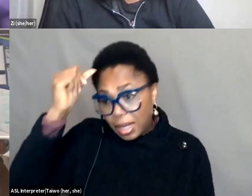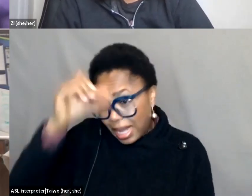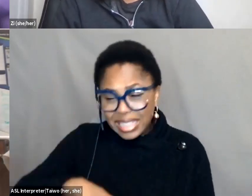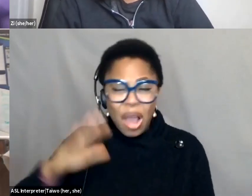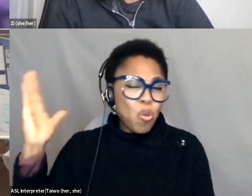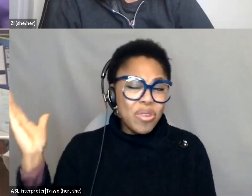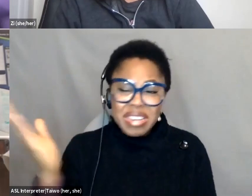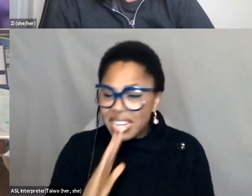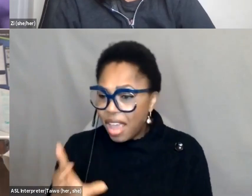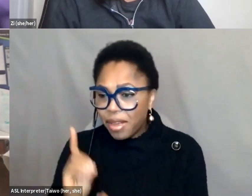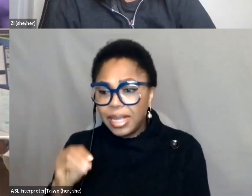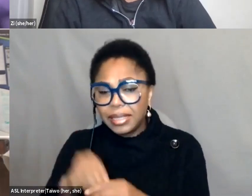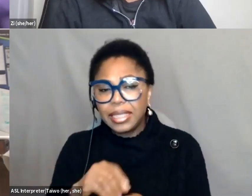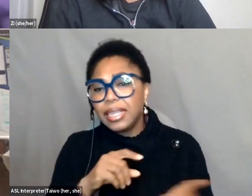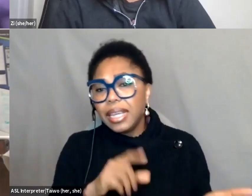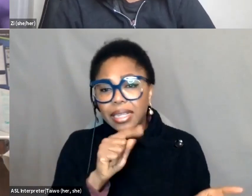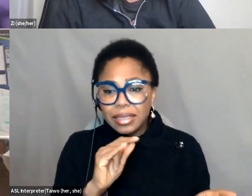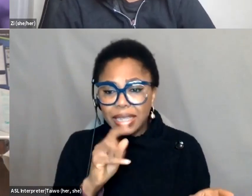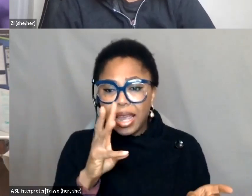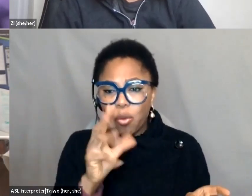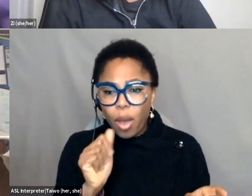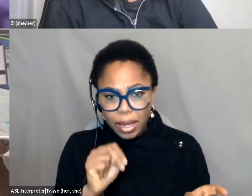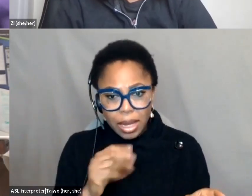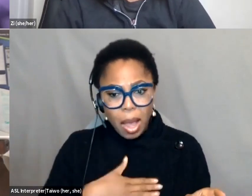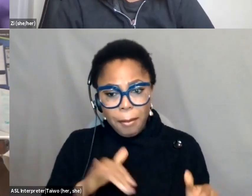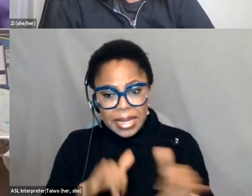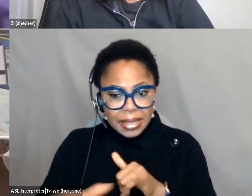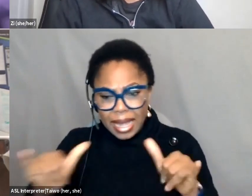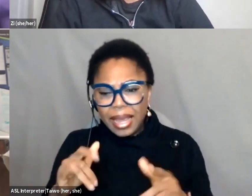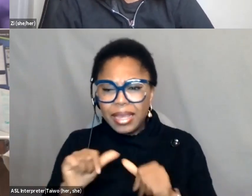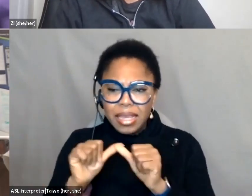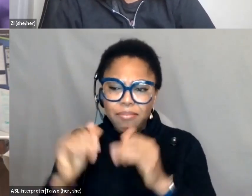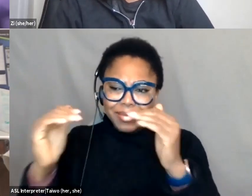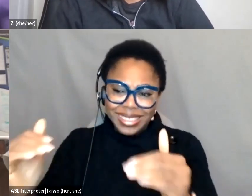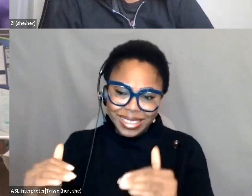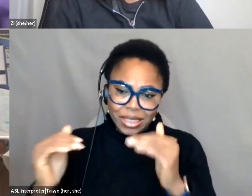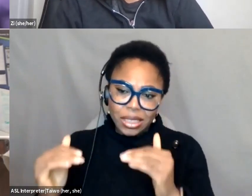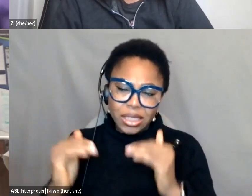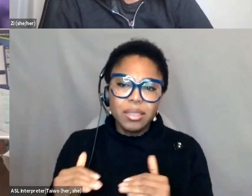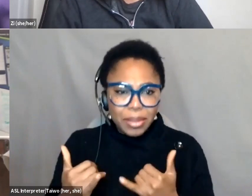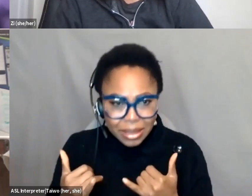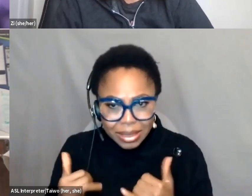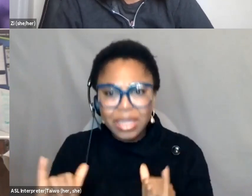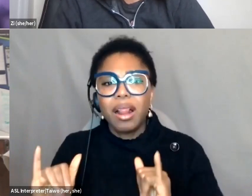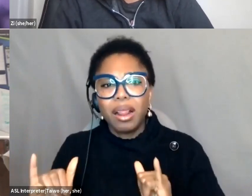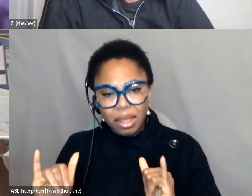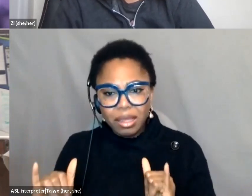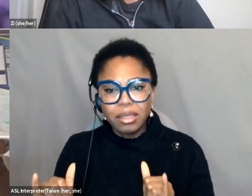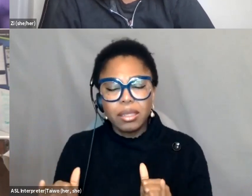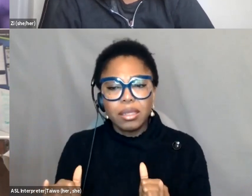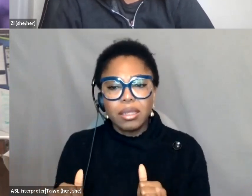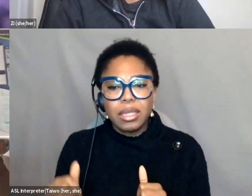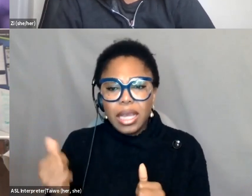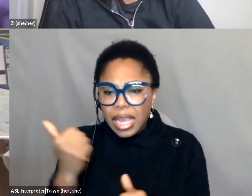date in Taiwan. I keep lowering my standards, but still, it's always fail. Every time